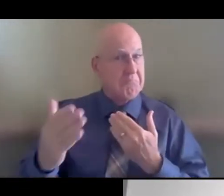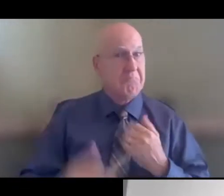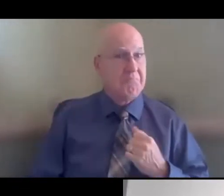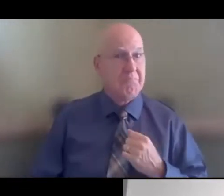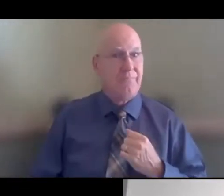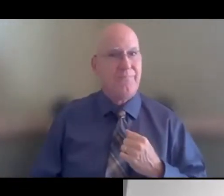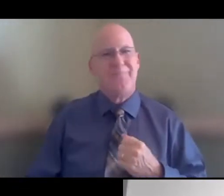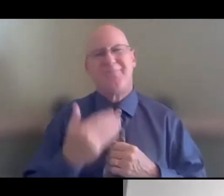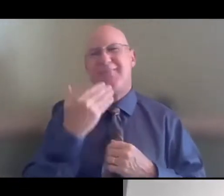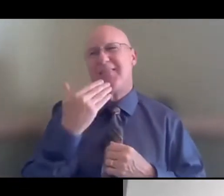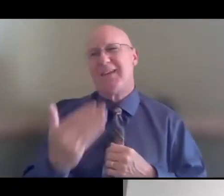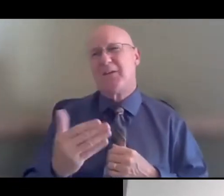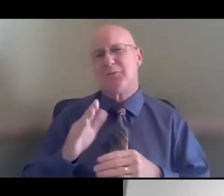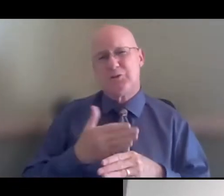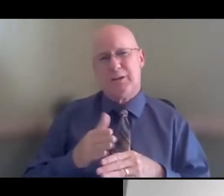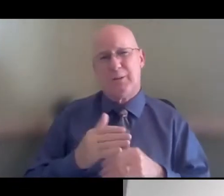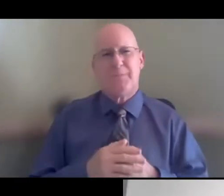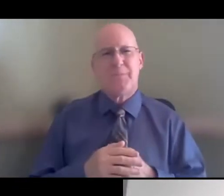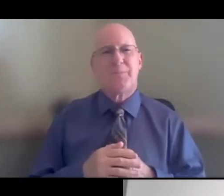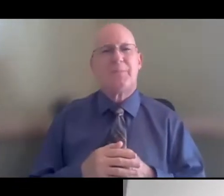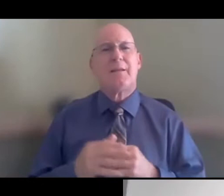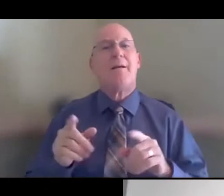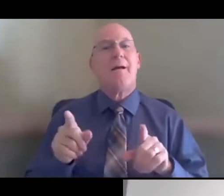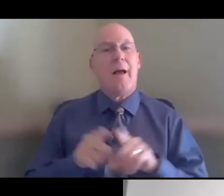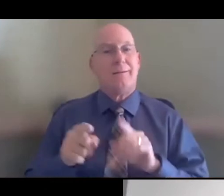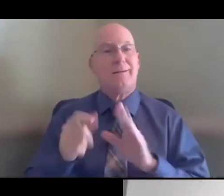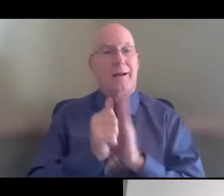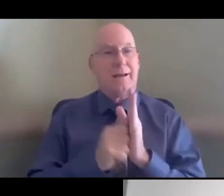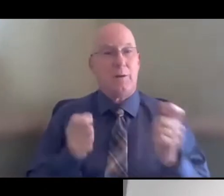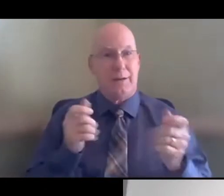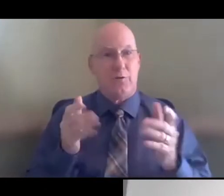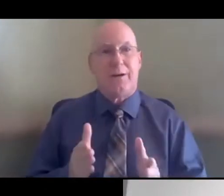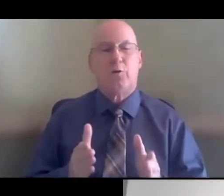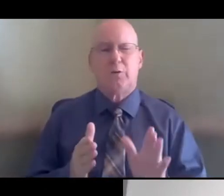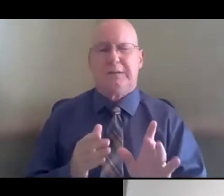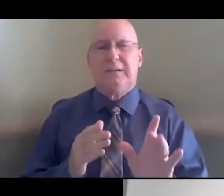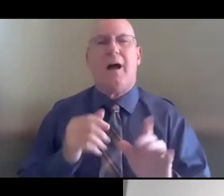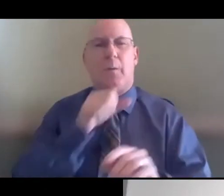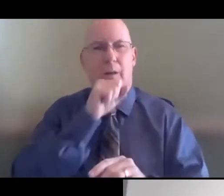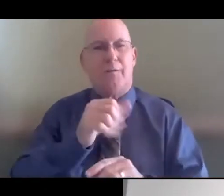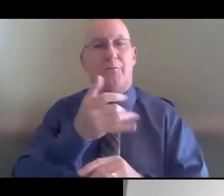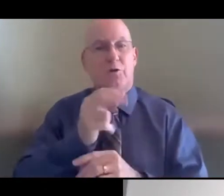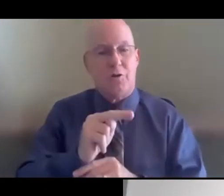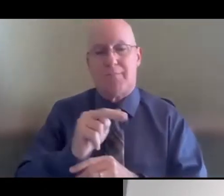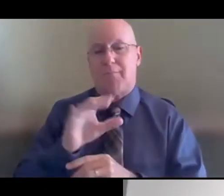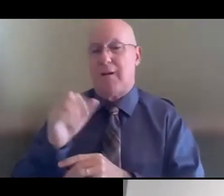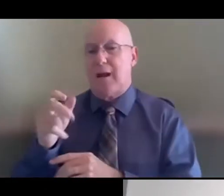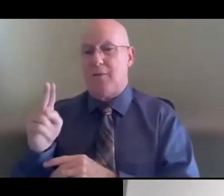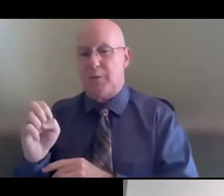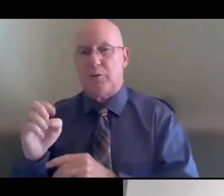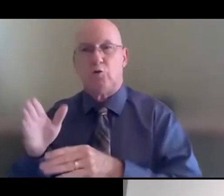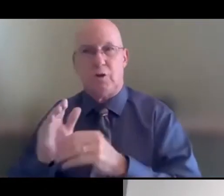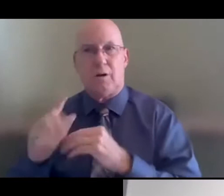Thank you for sharing that, John. So as account administrators and parents, I'd love for Jen and Katherine to share a little bit about